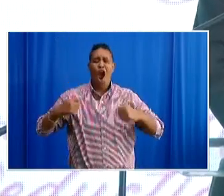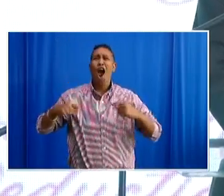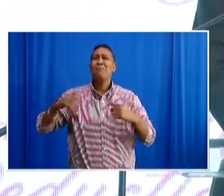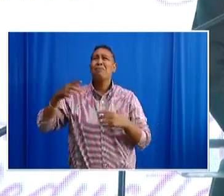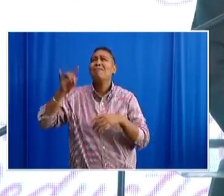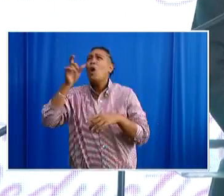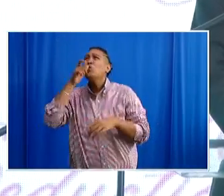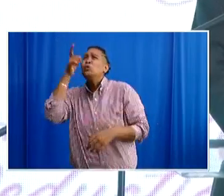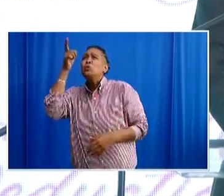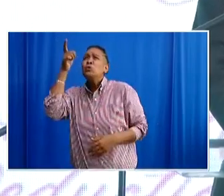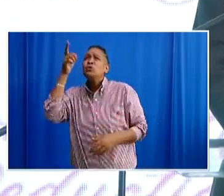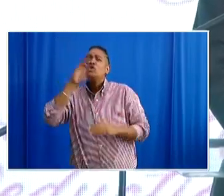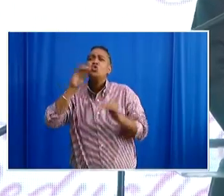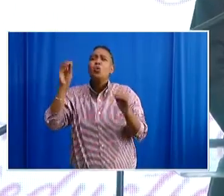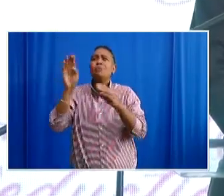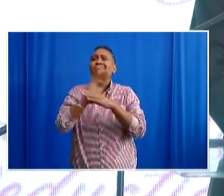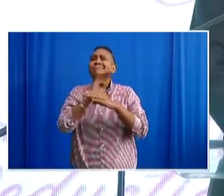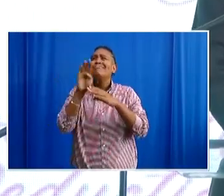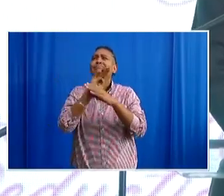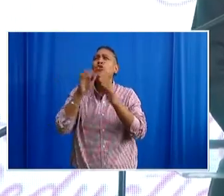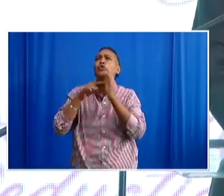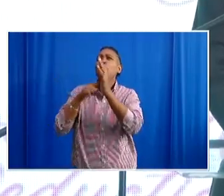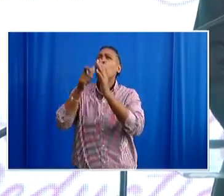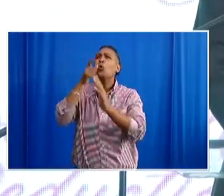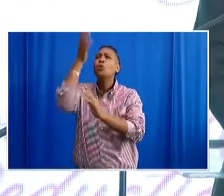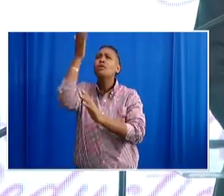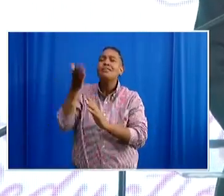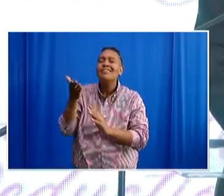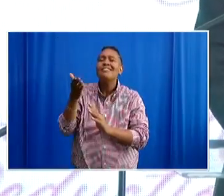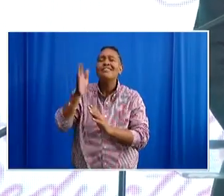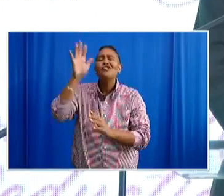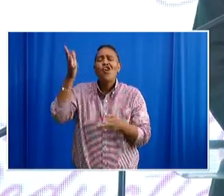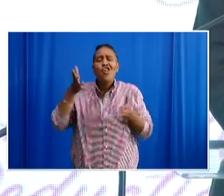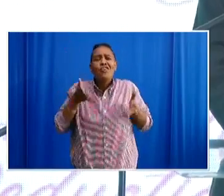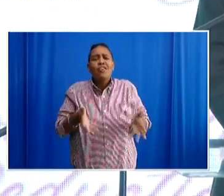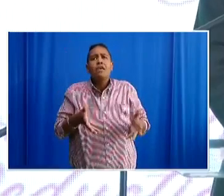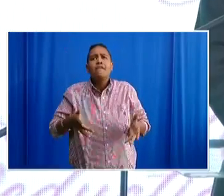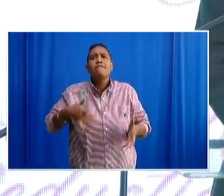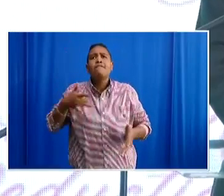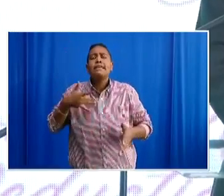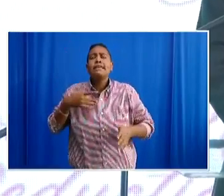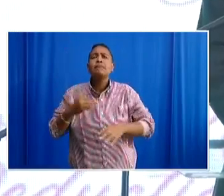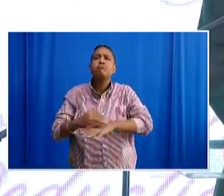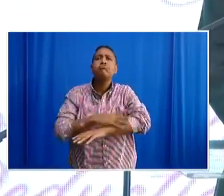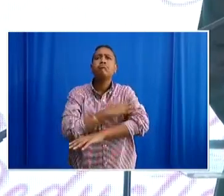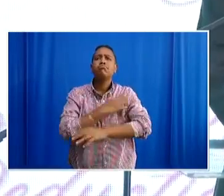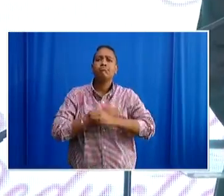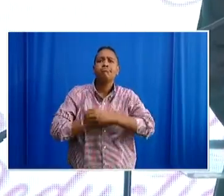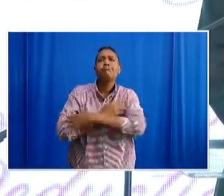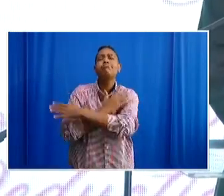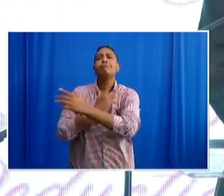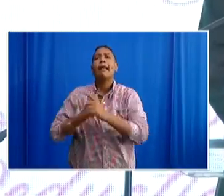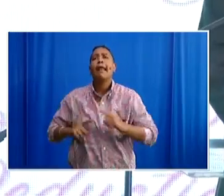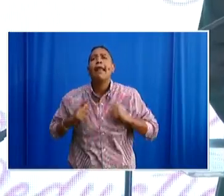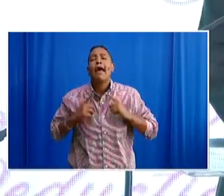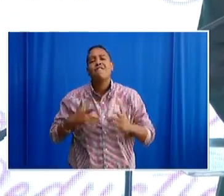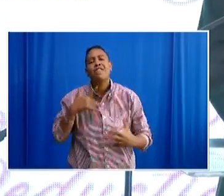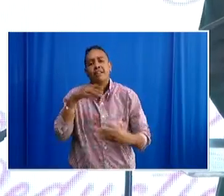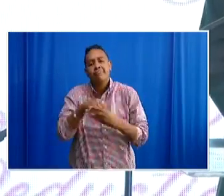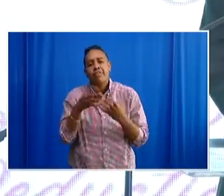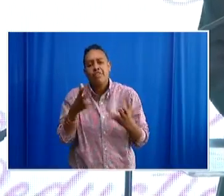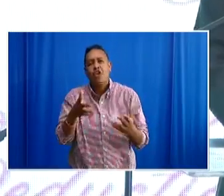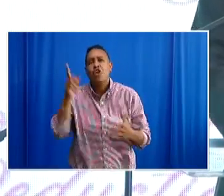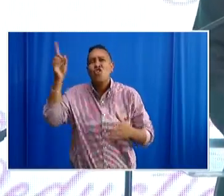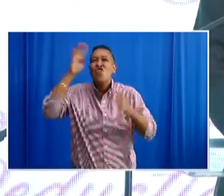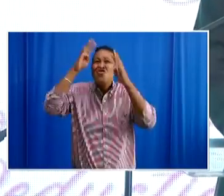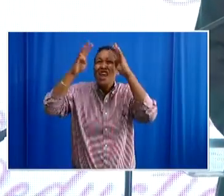you, no enterprise reveal you, your presence is felt in every arena of life. Your